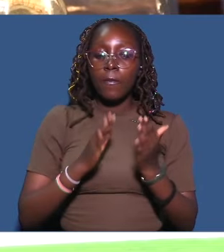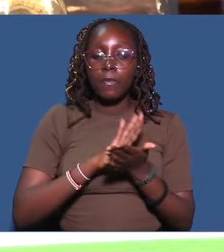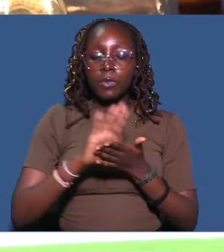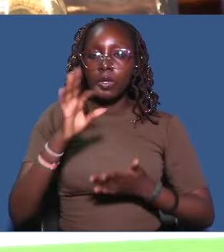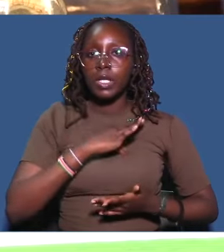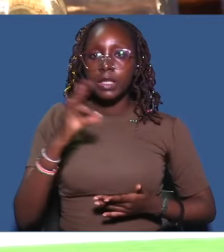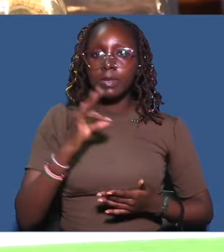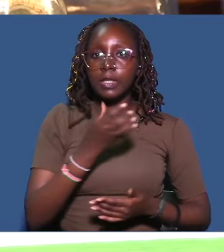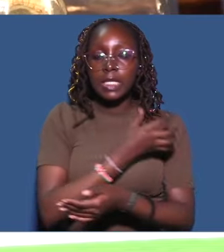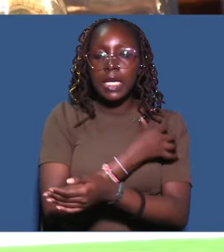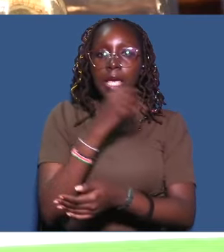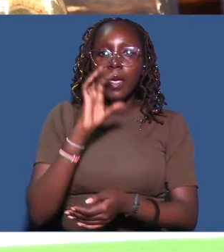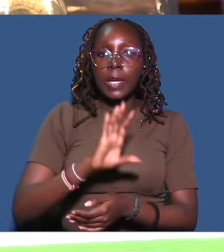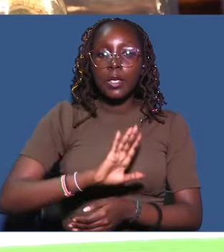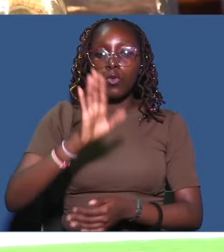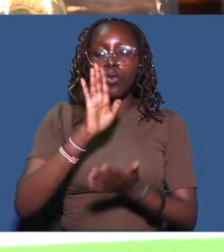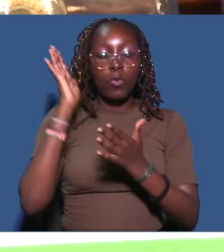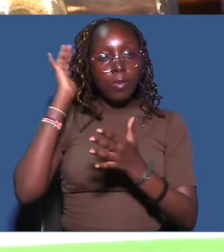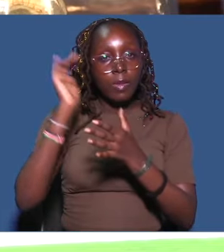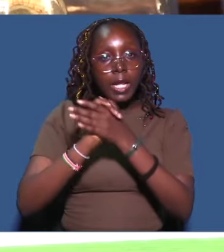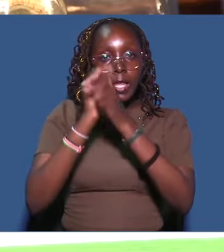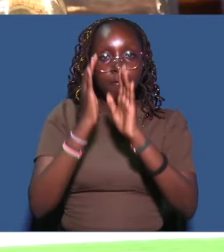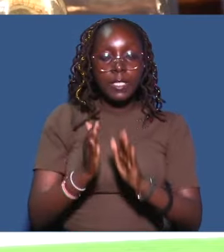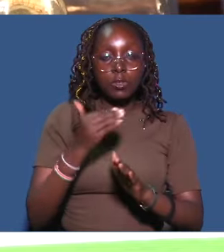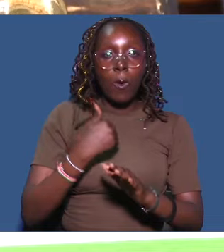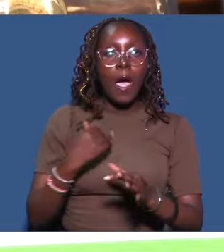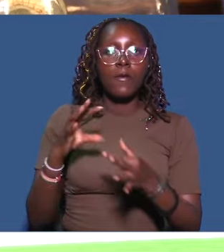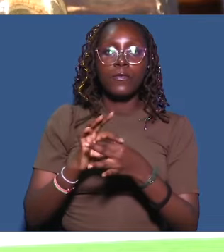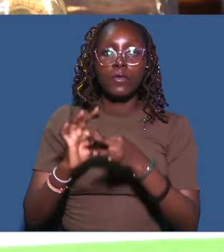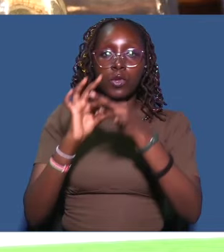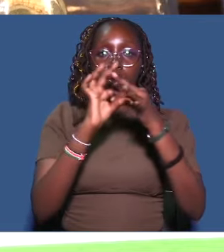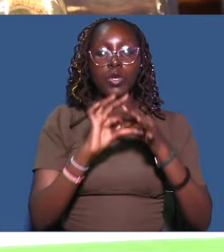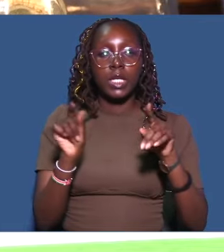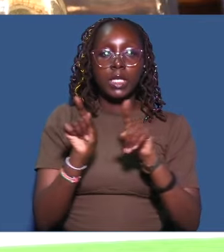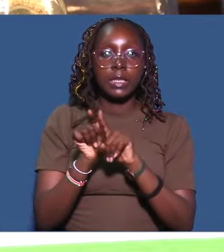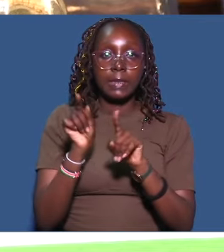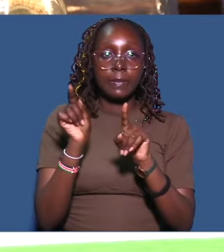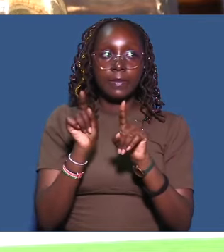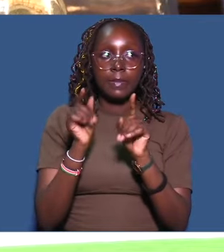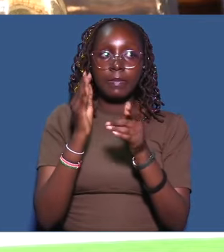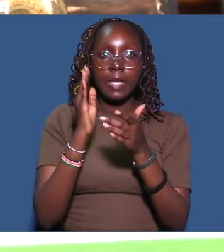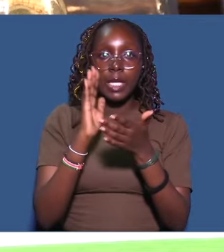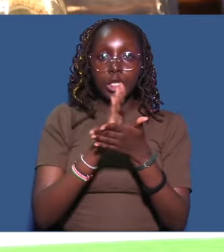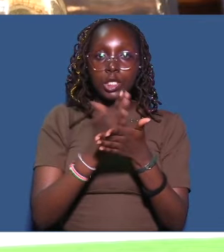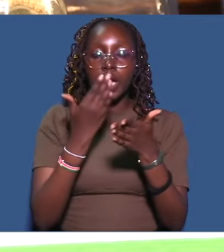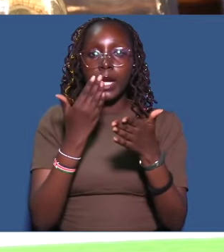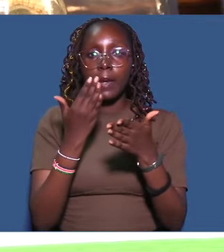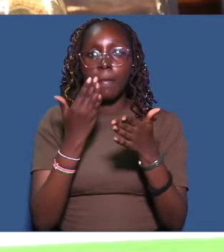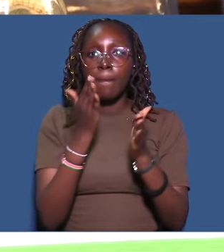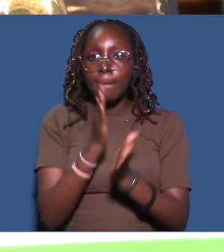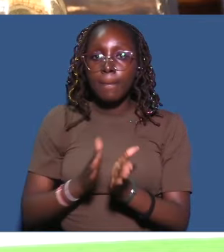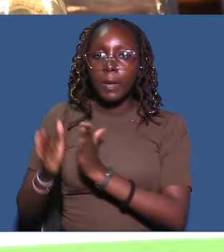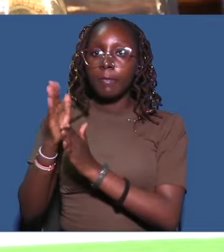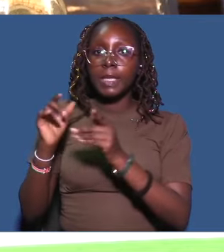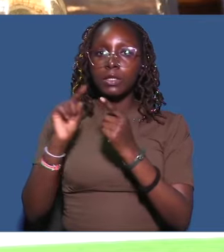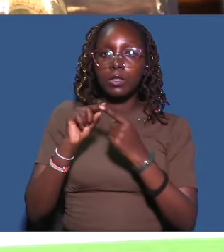you, believers, to achieve the spiritual goal, fostering unity and shared purpose within the community